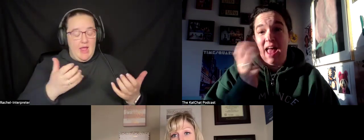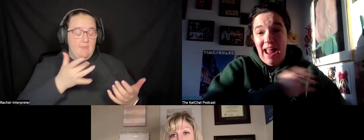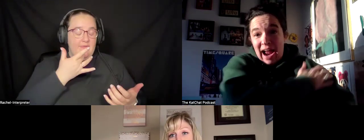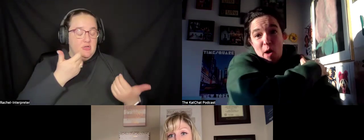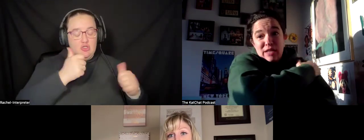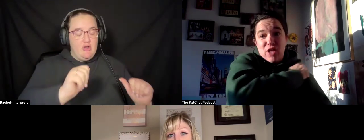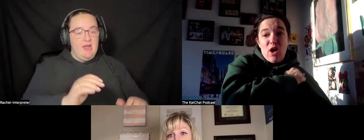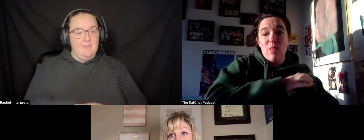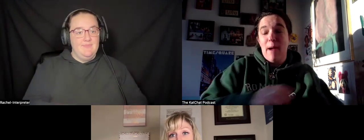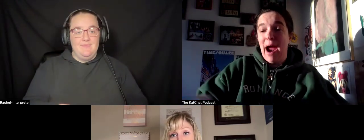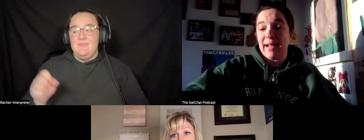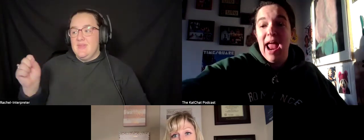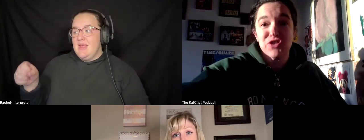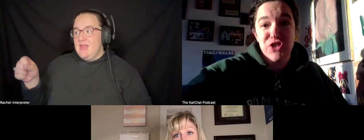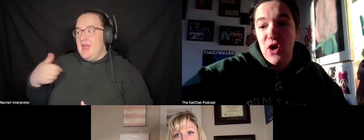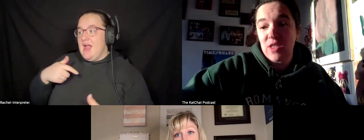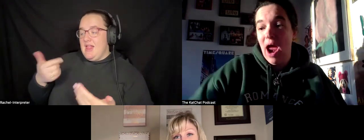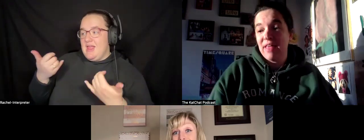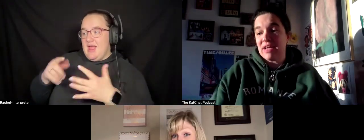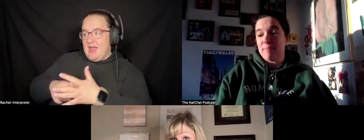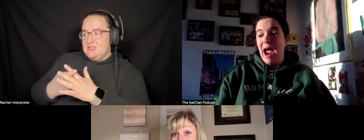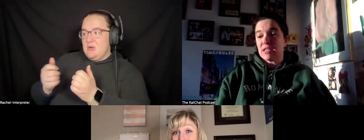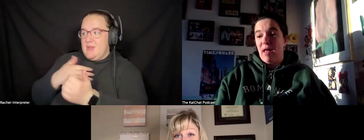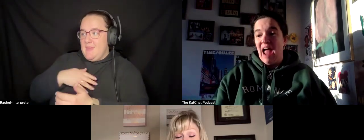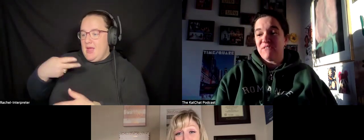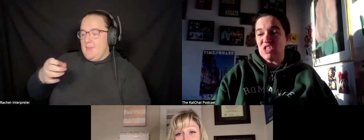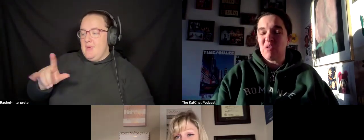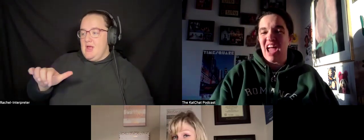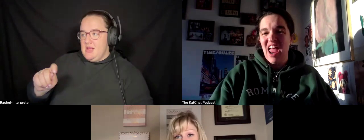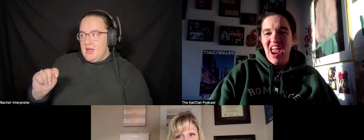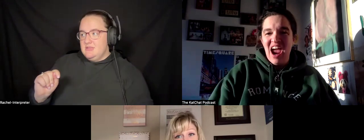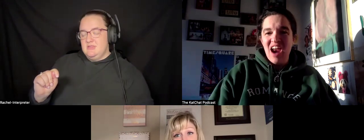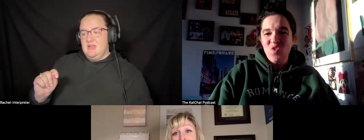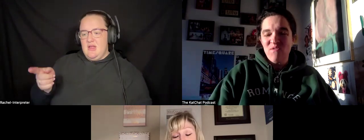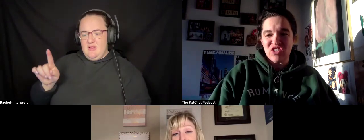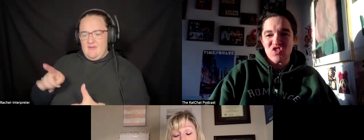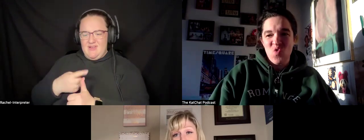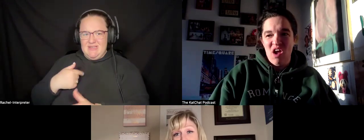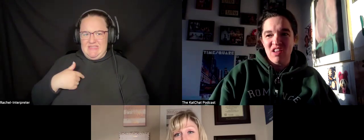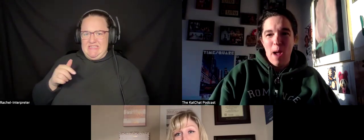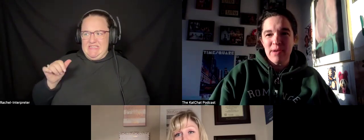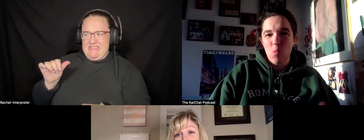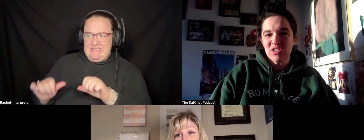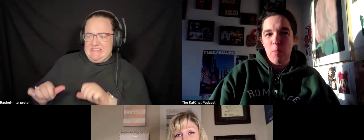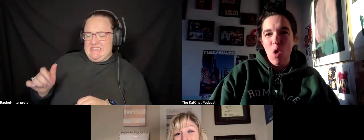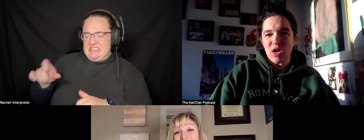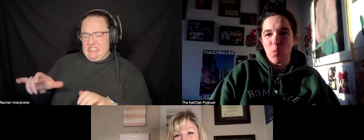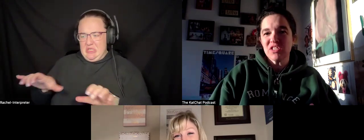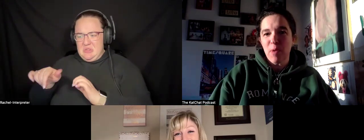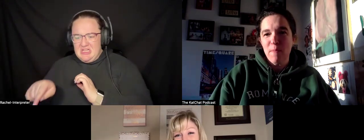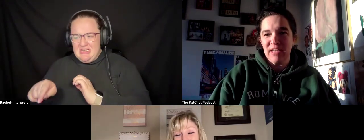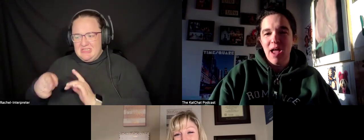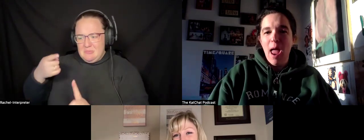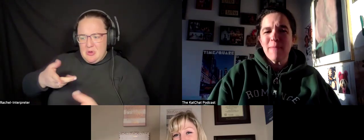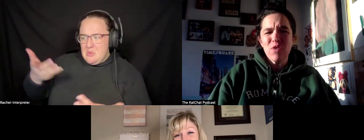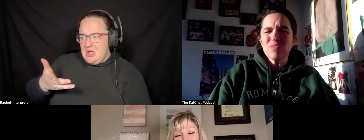Right. Yeah. Like how I started with my podcast journey. So anything possible at first, it was like, I don't know if I should do it. I mean, what's the point? What's